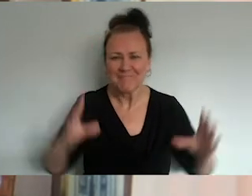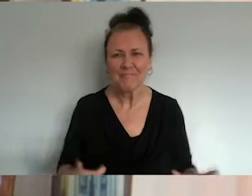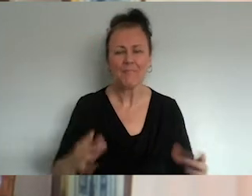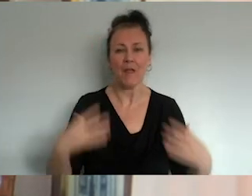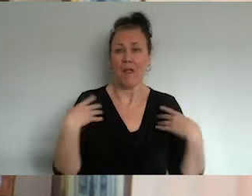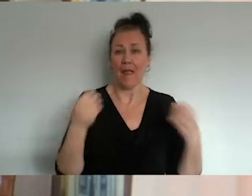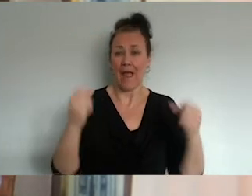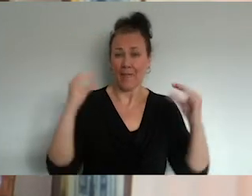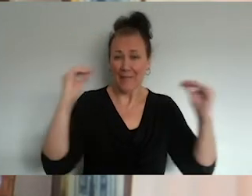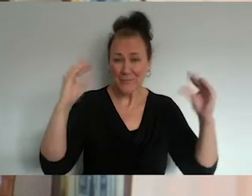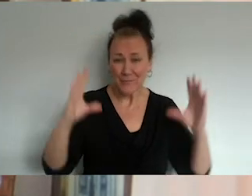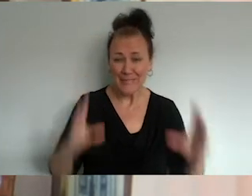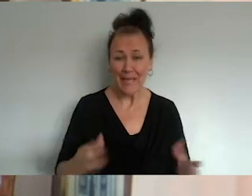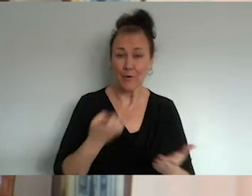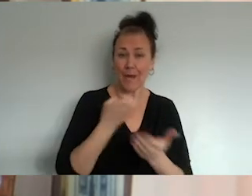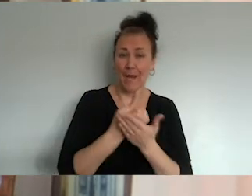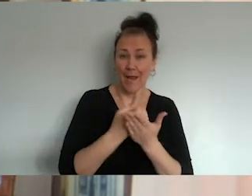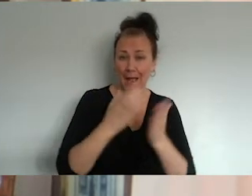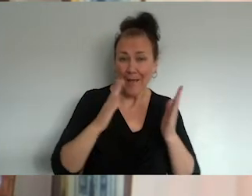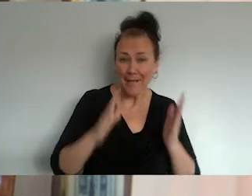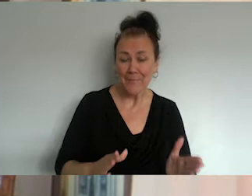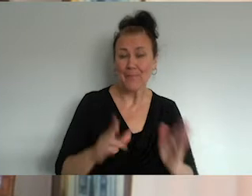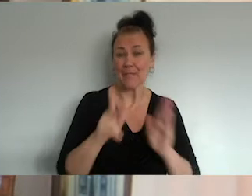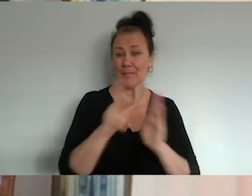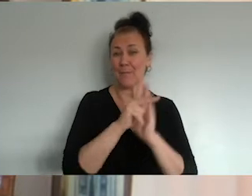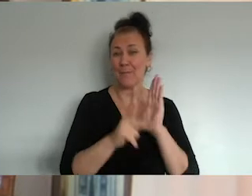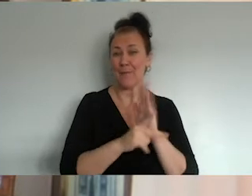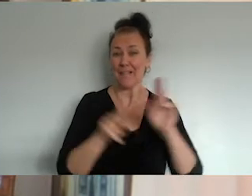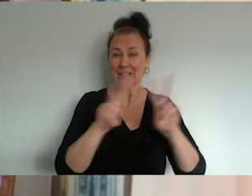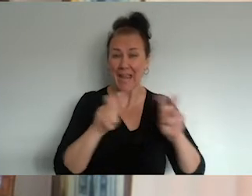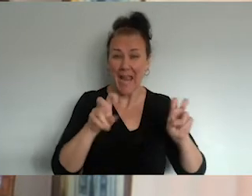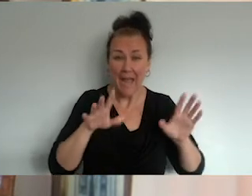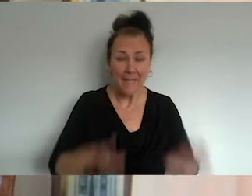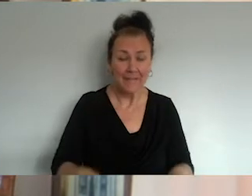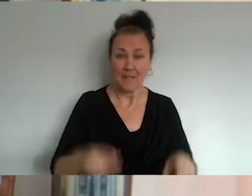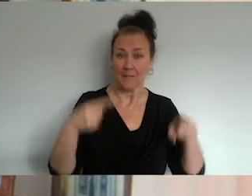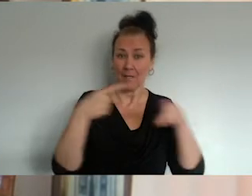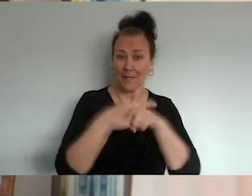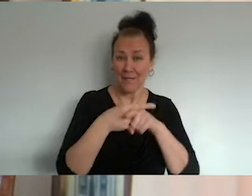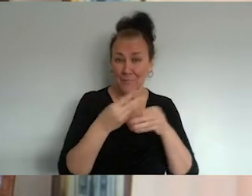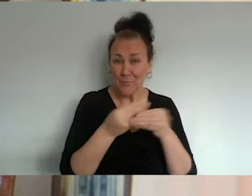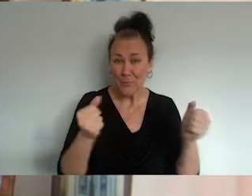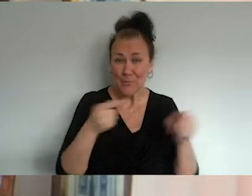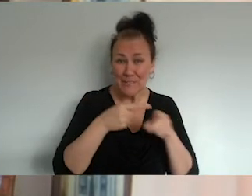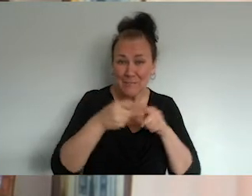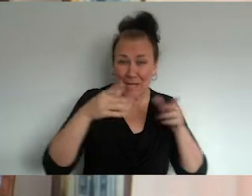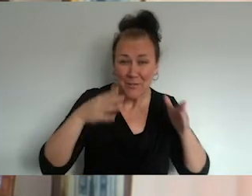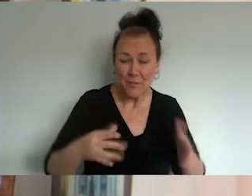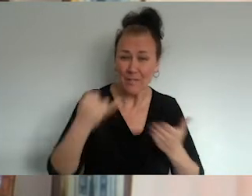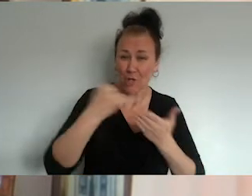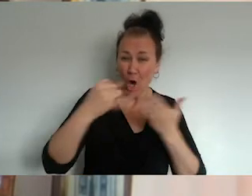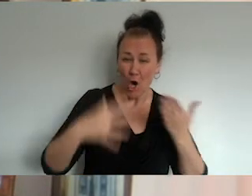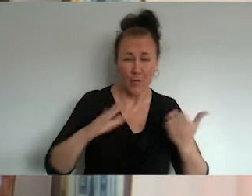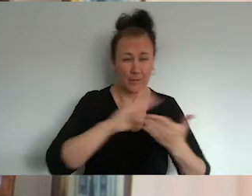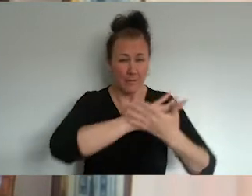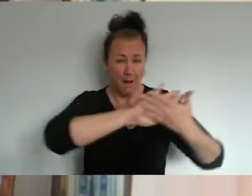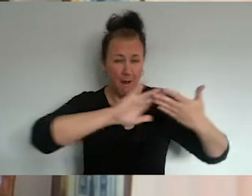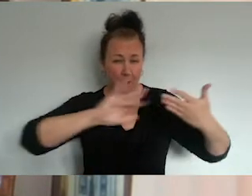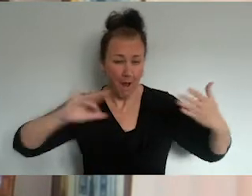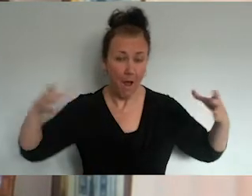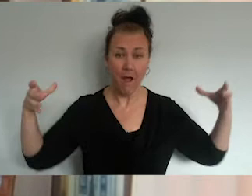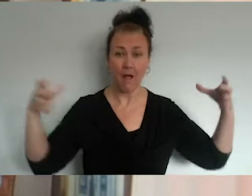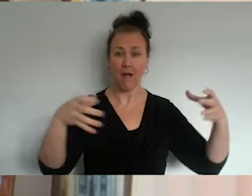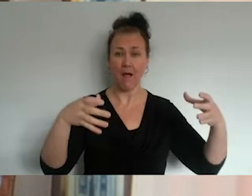leaders, psychologists, health educators, economists, policy analysts, conflict resolution specialists, artists,